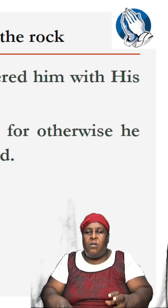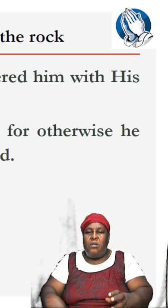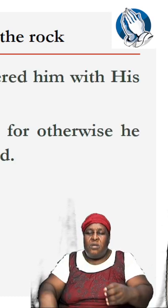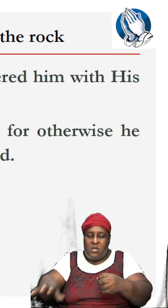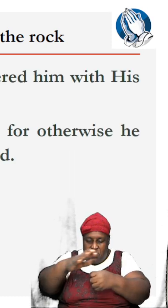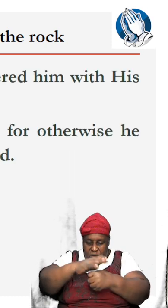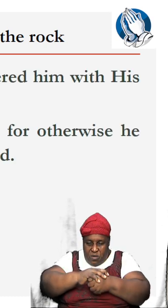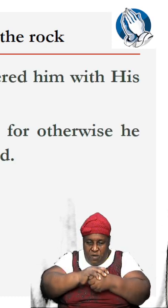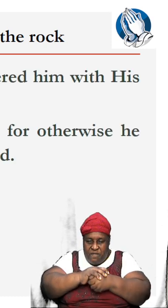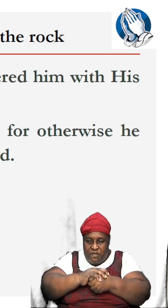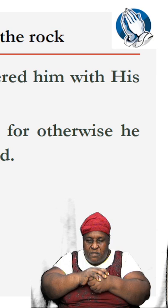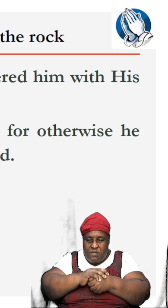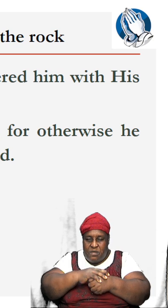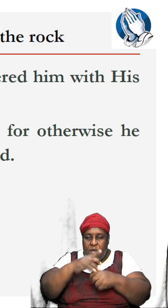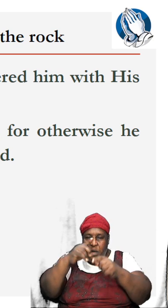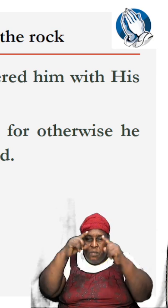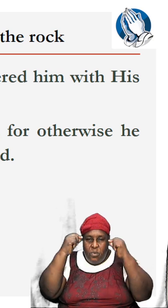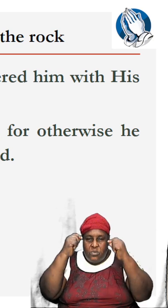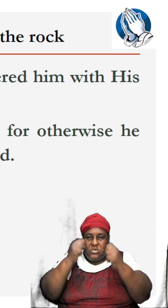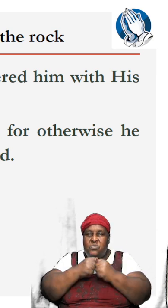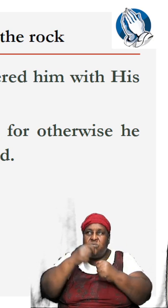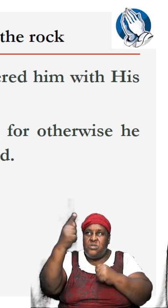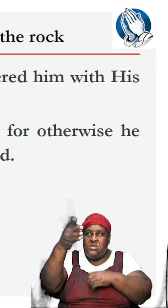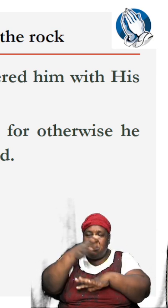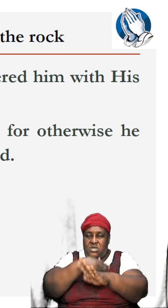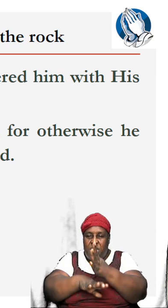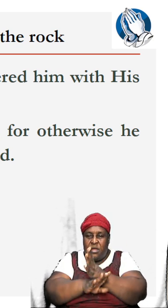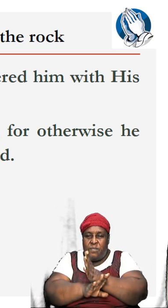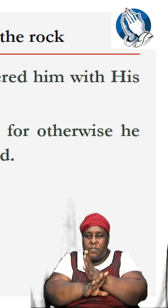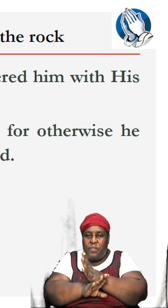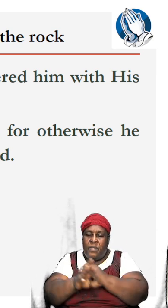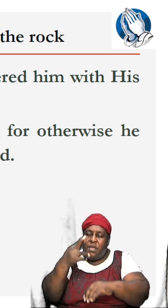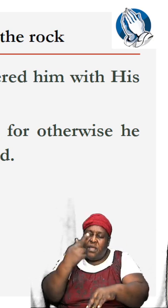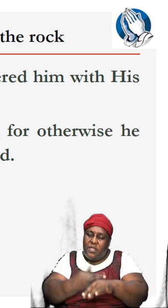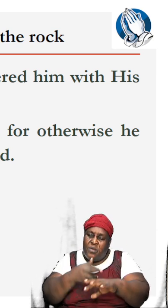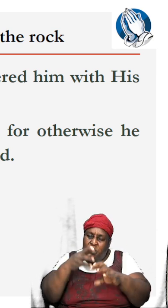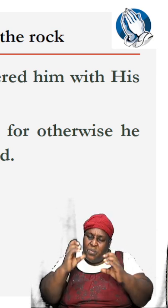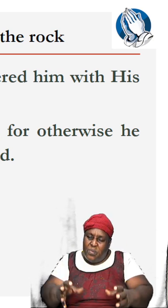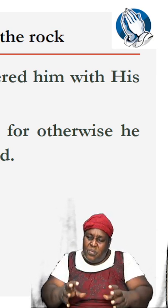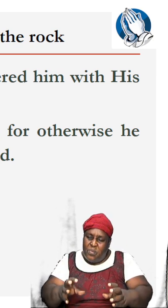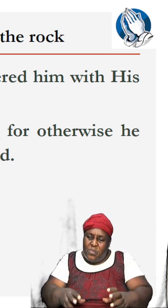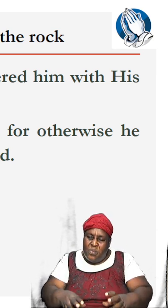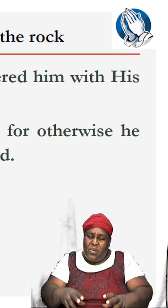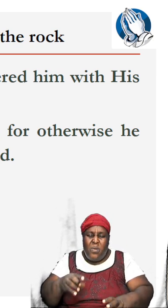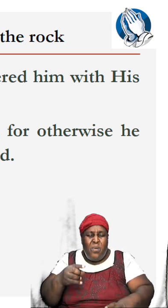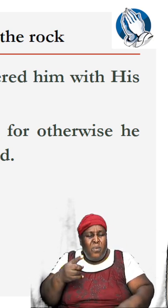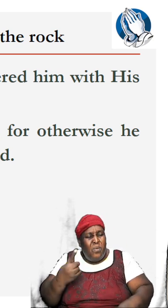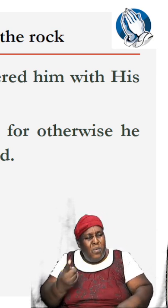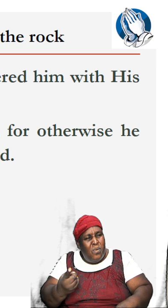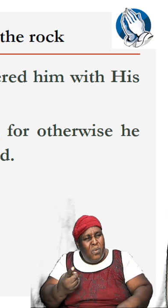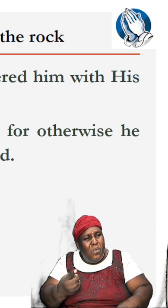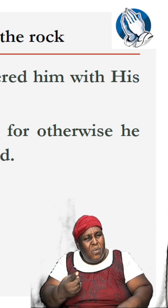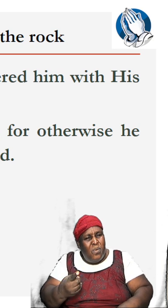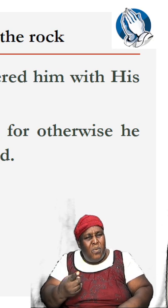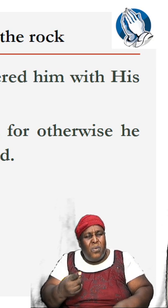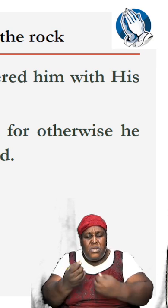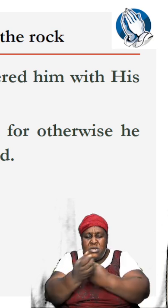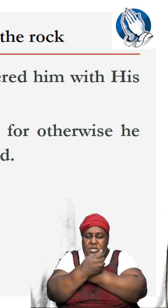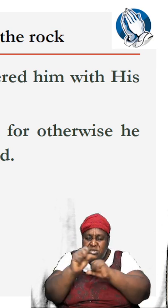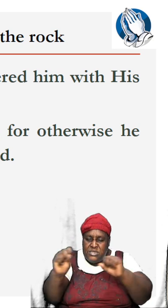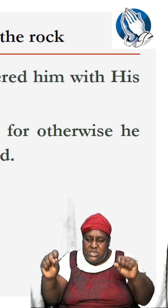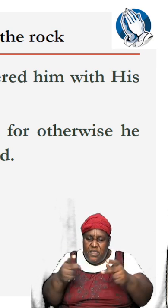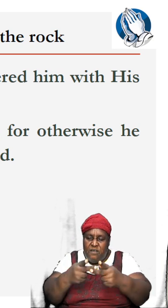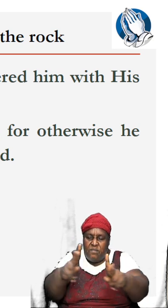cover him with his hands. And the rock was the only safe place